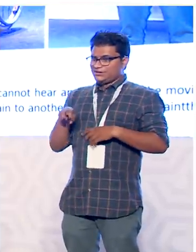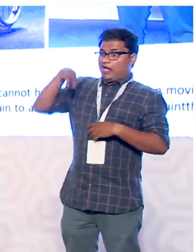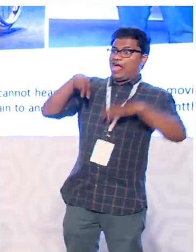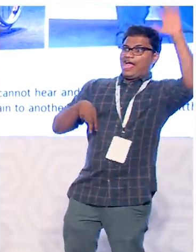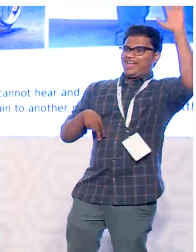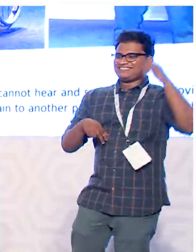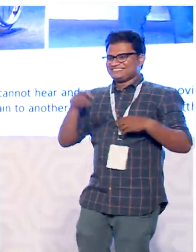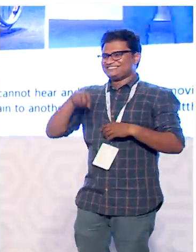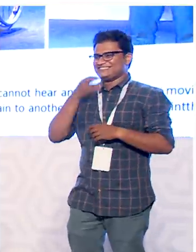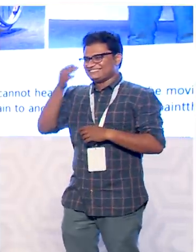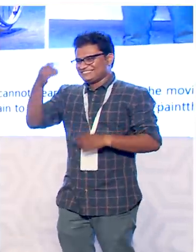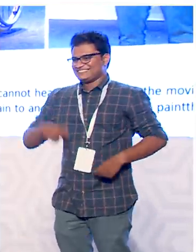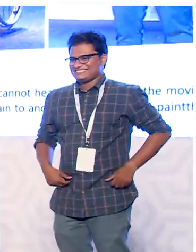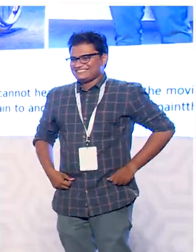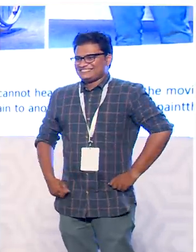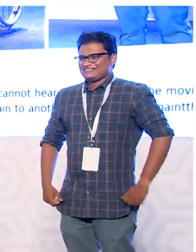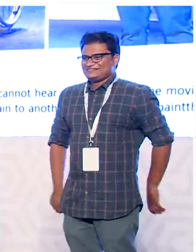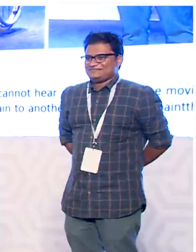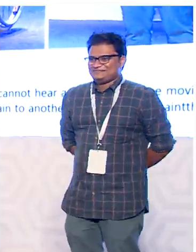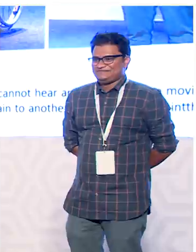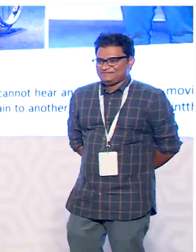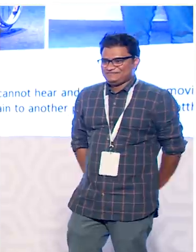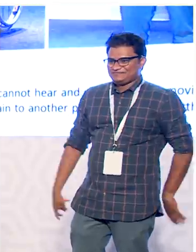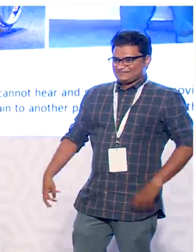Okay, now I have to run. Yes.